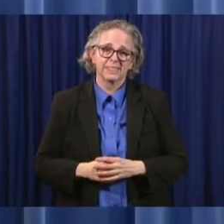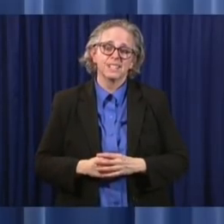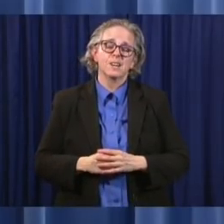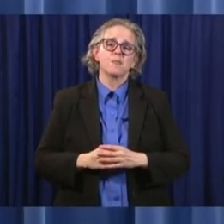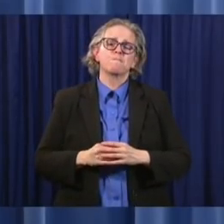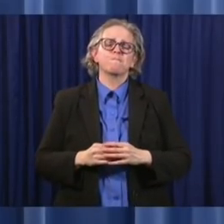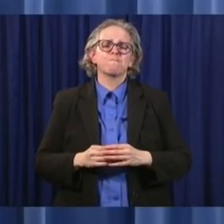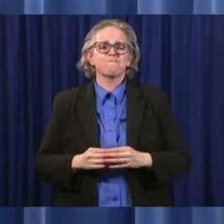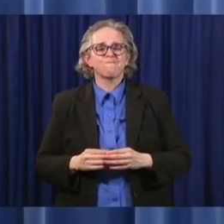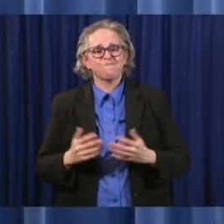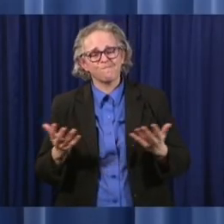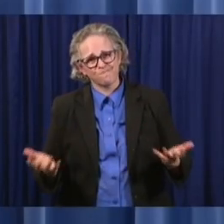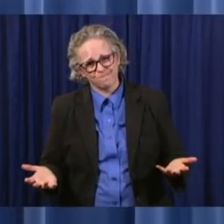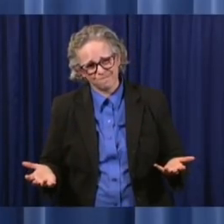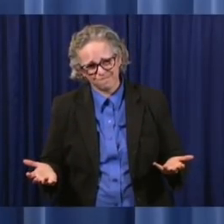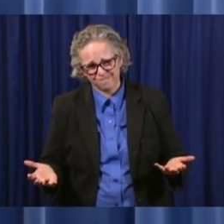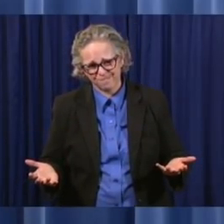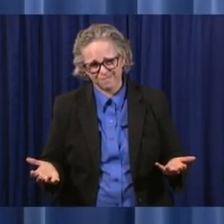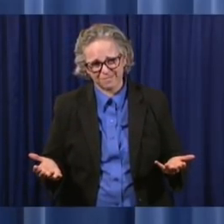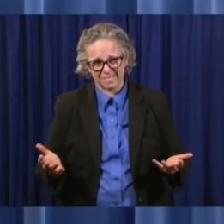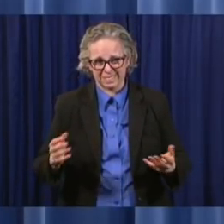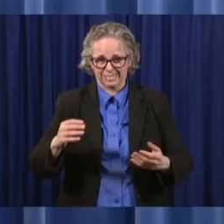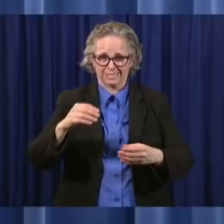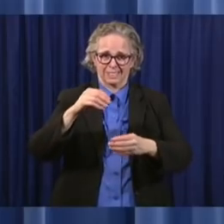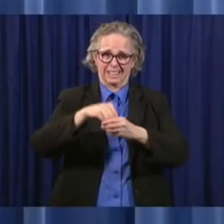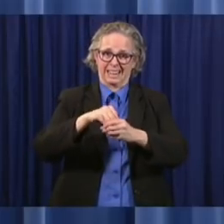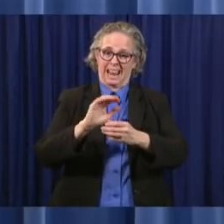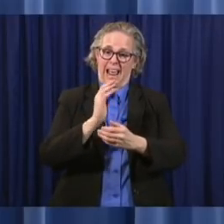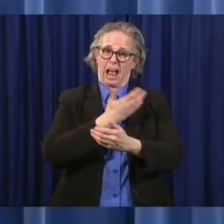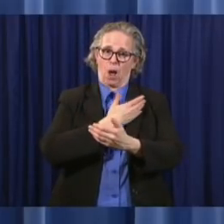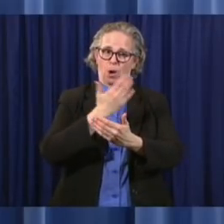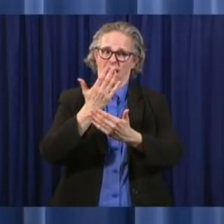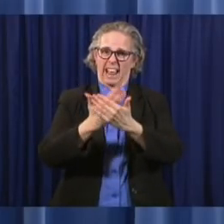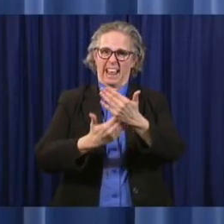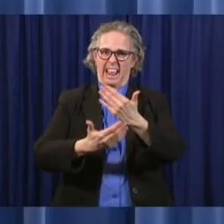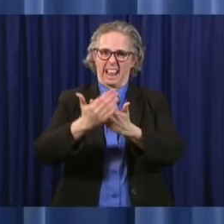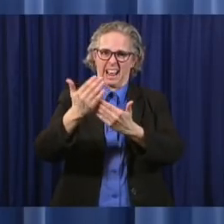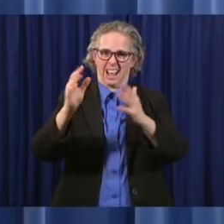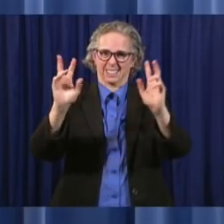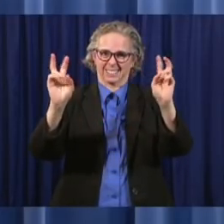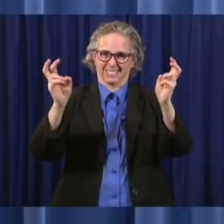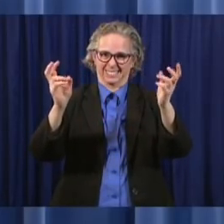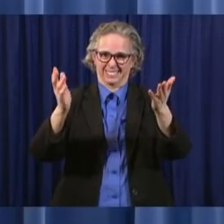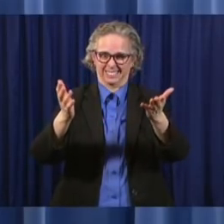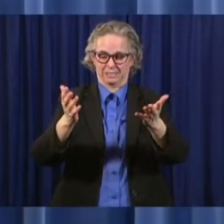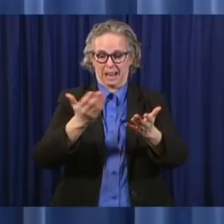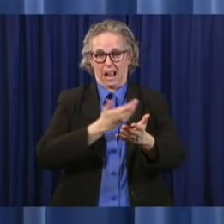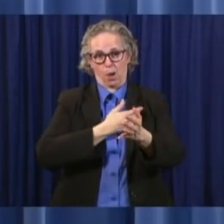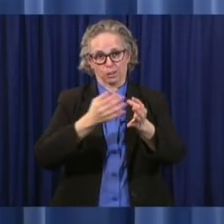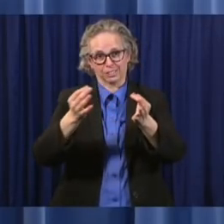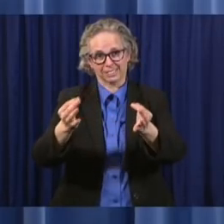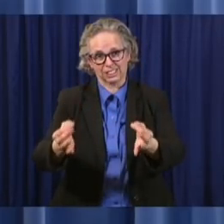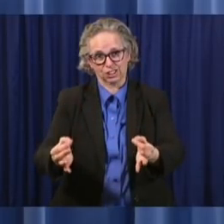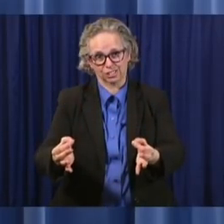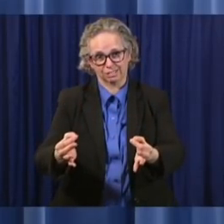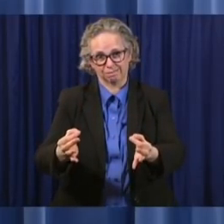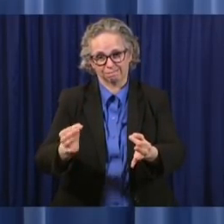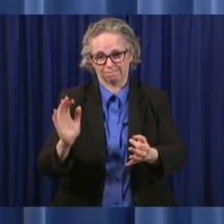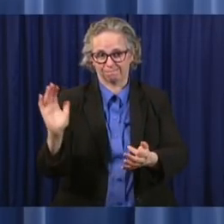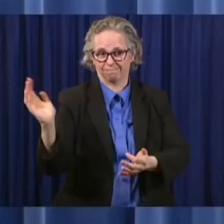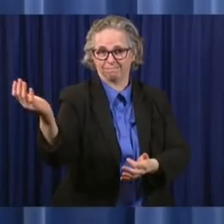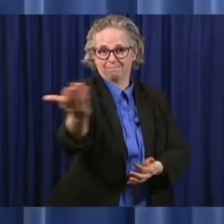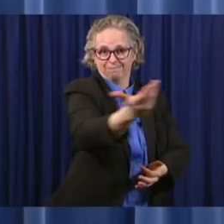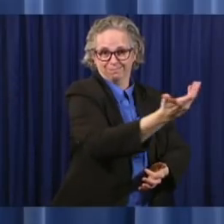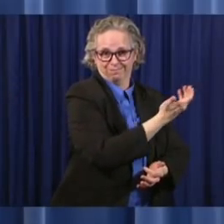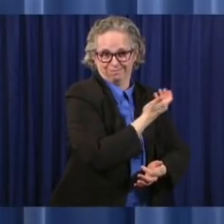So it really is in our hands, and we want to really, really continue to do what we have to do,